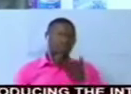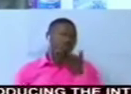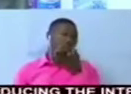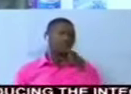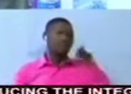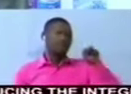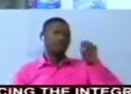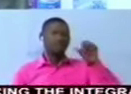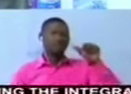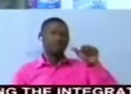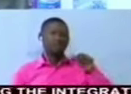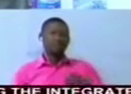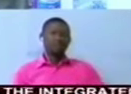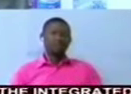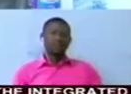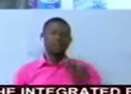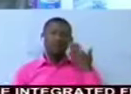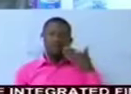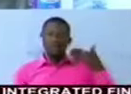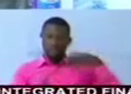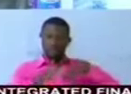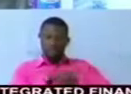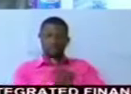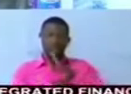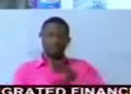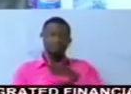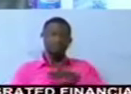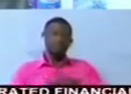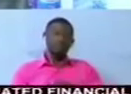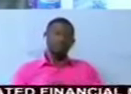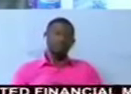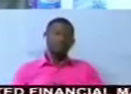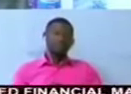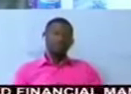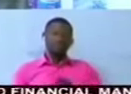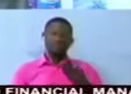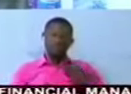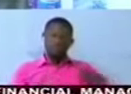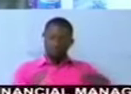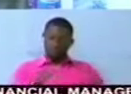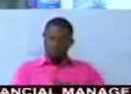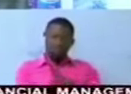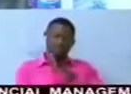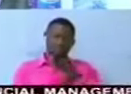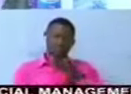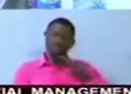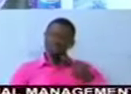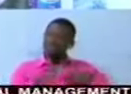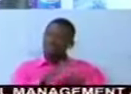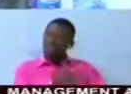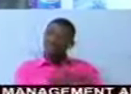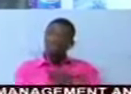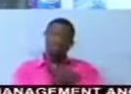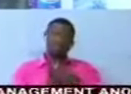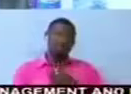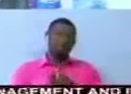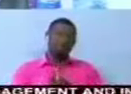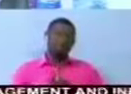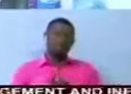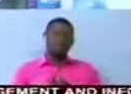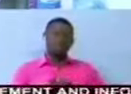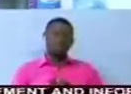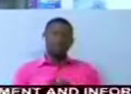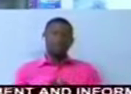duggé. When we entered, ñu dem ba ca biir. We went up to the inside. Néeg biñ face ni.